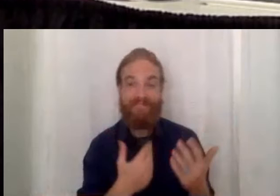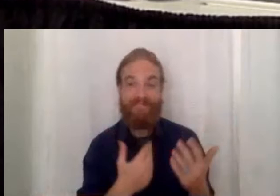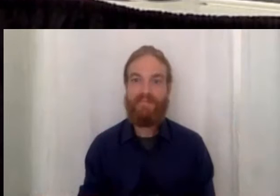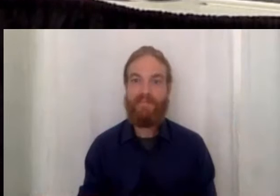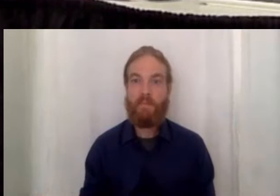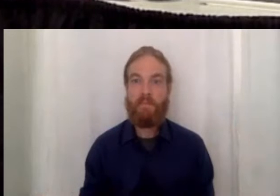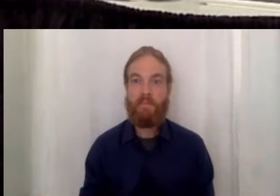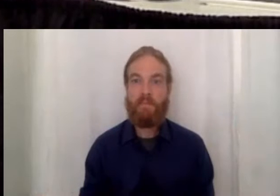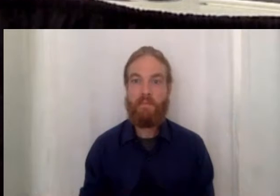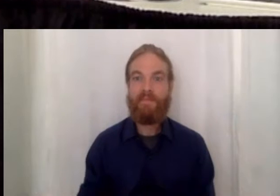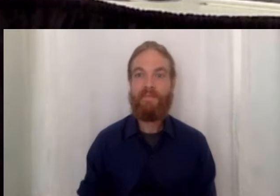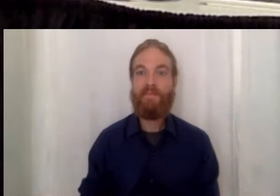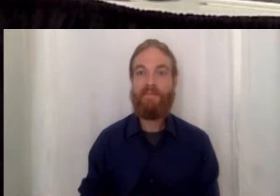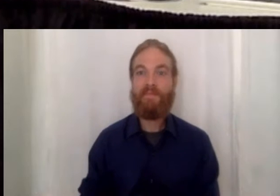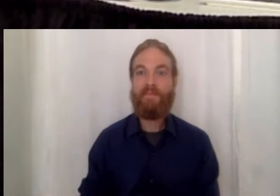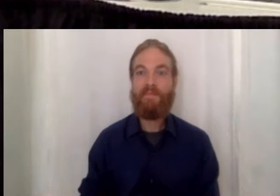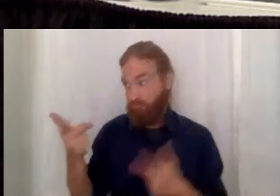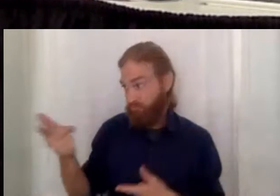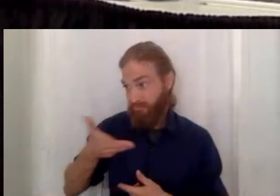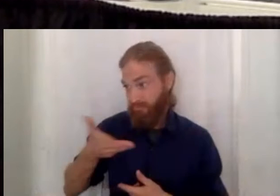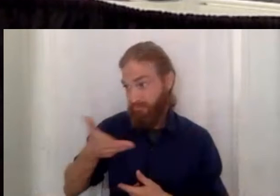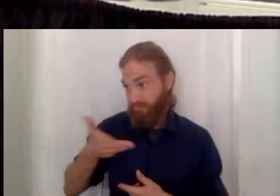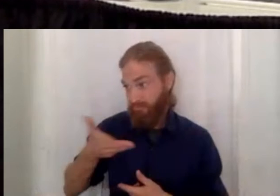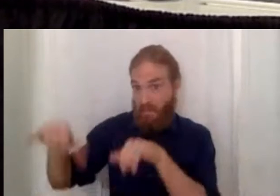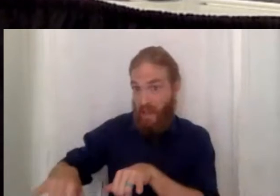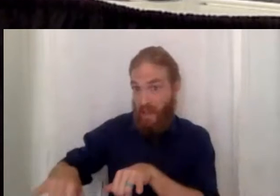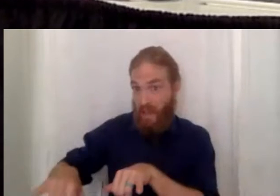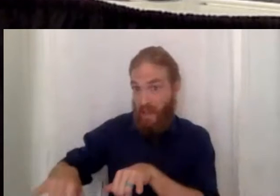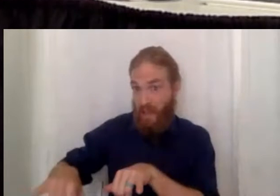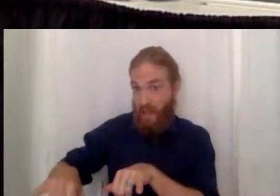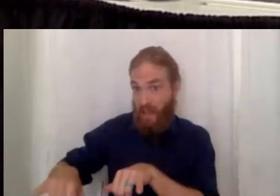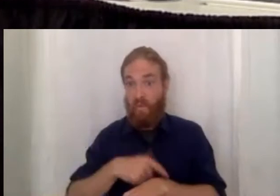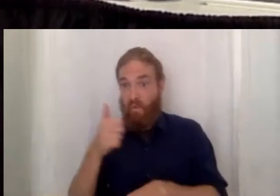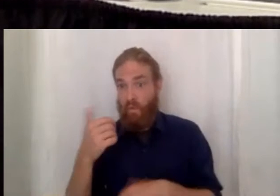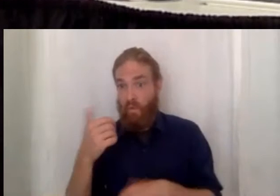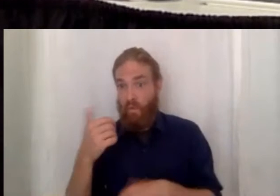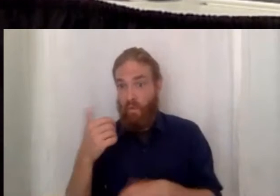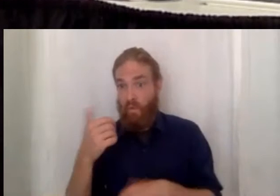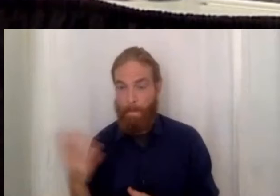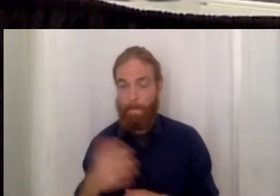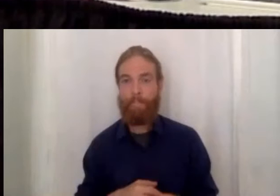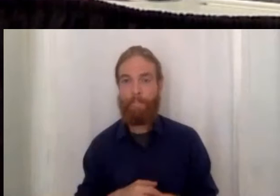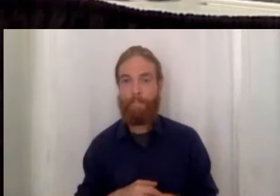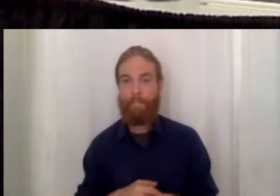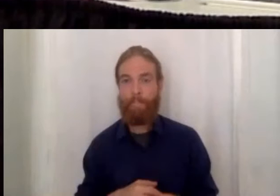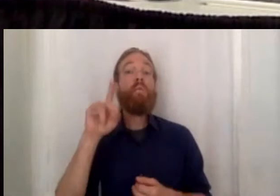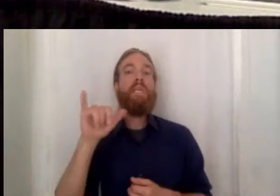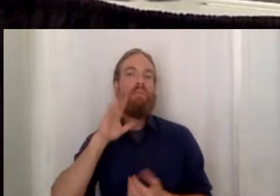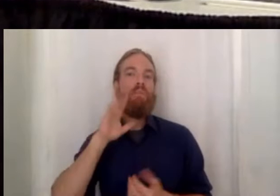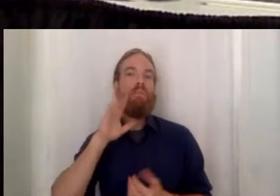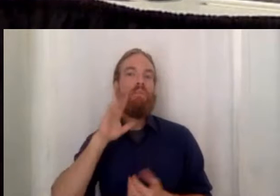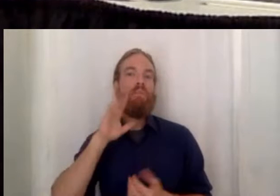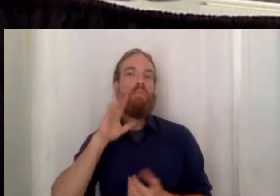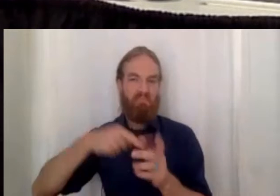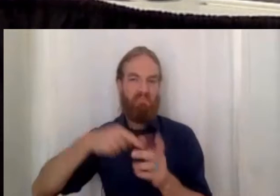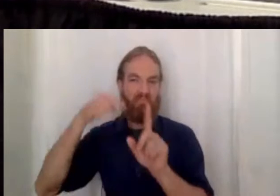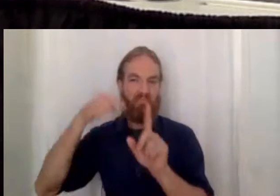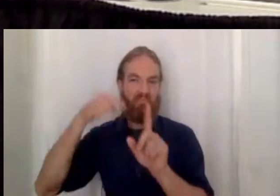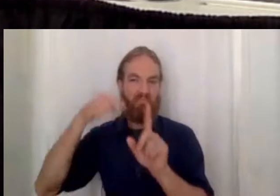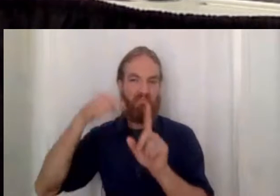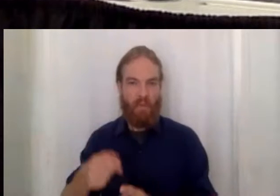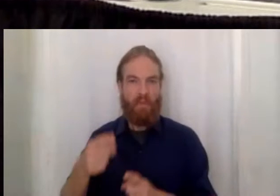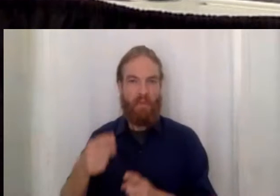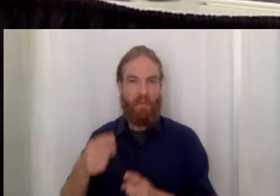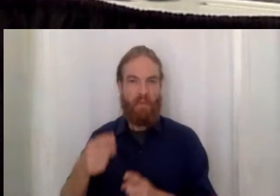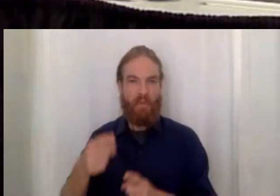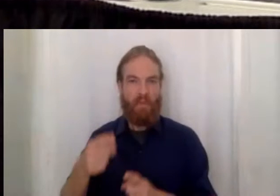Haley's going to go into specifics around what are we seeing in the community, and some data detail,